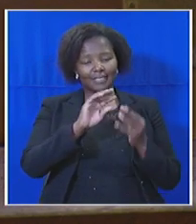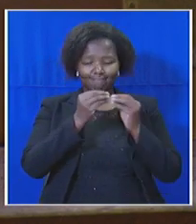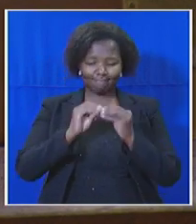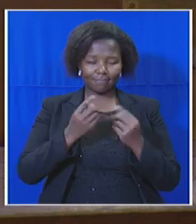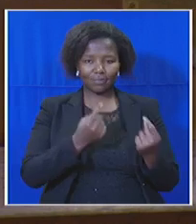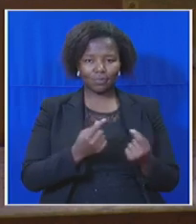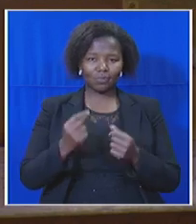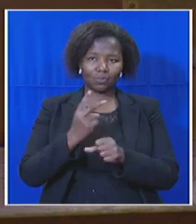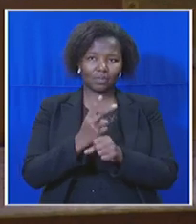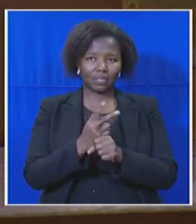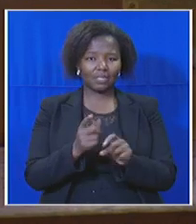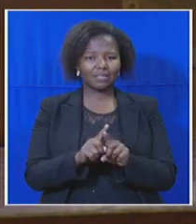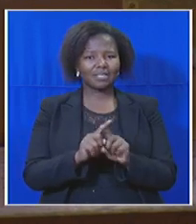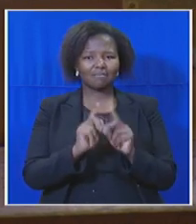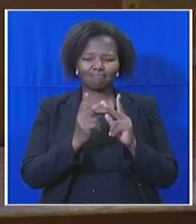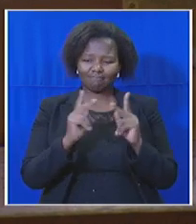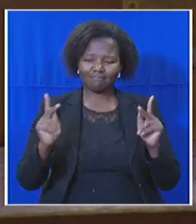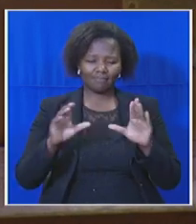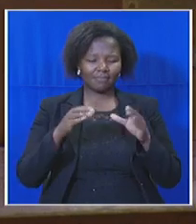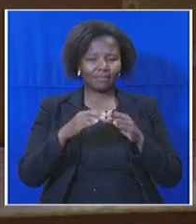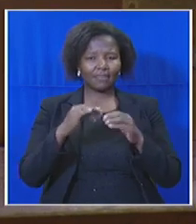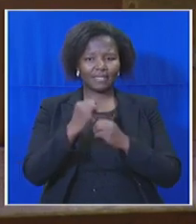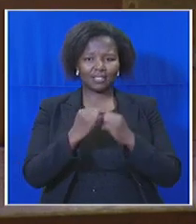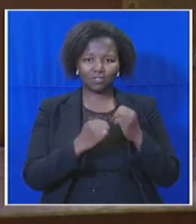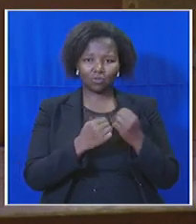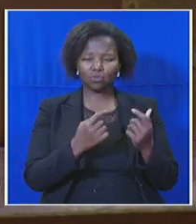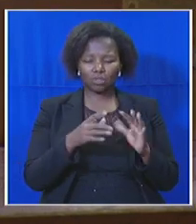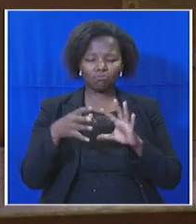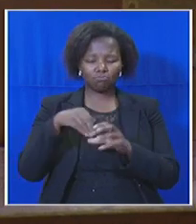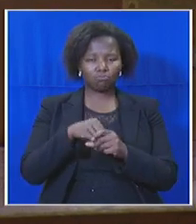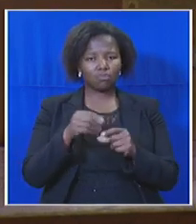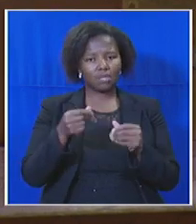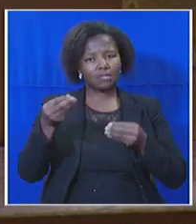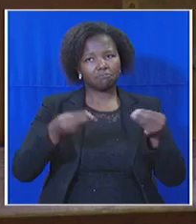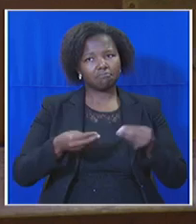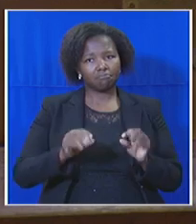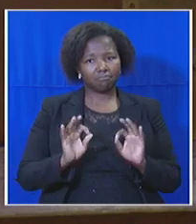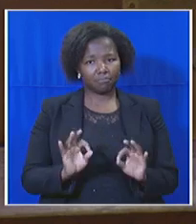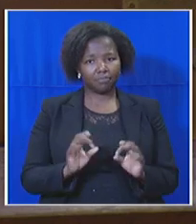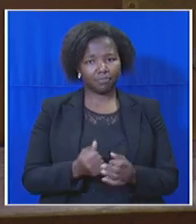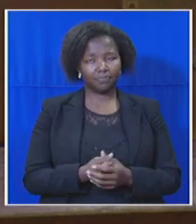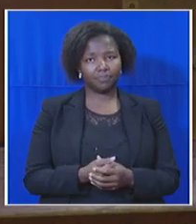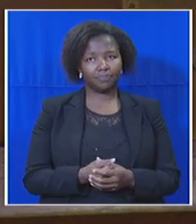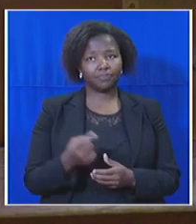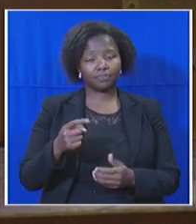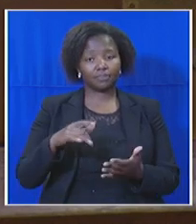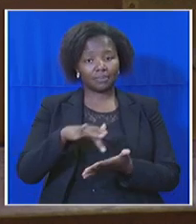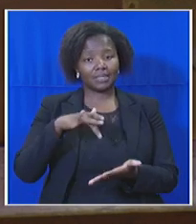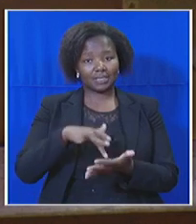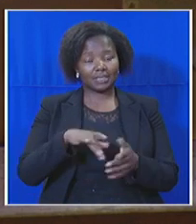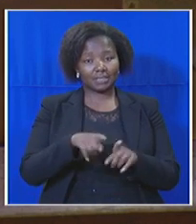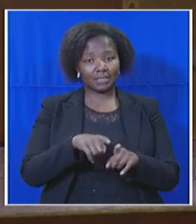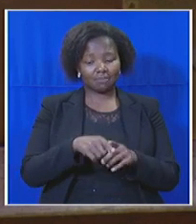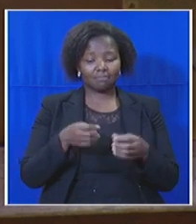have also committed and contributed in various ways. The center will also provide nutritious